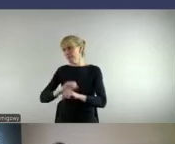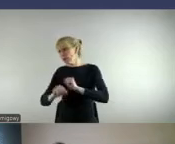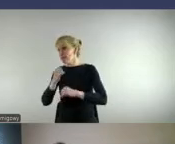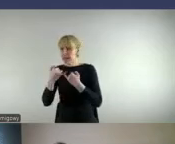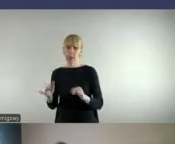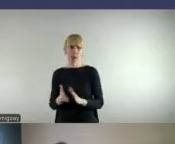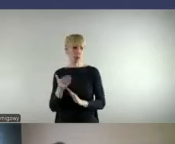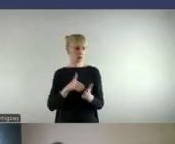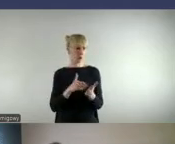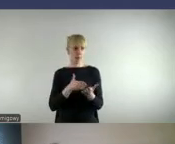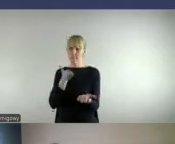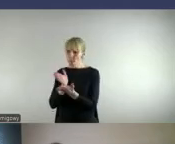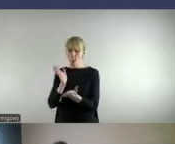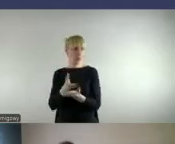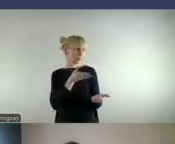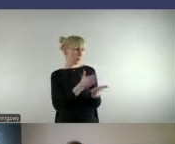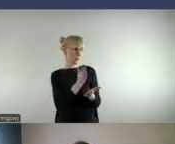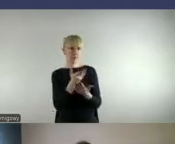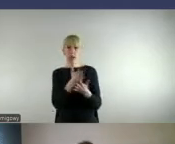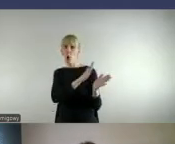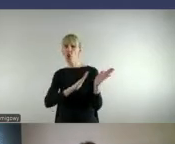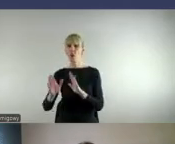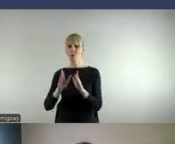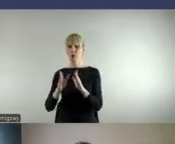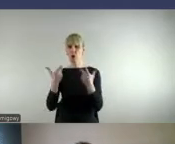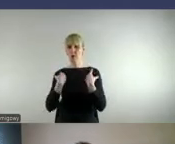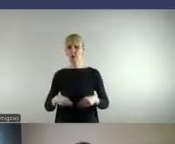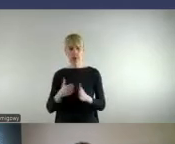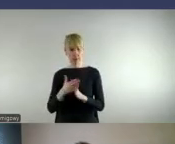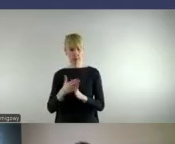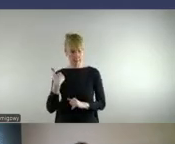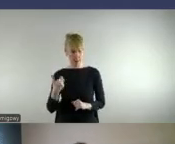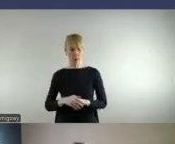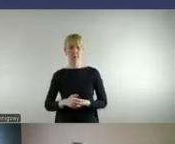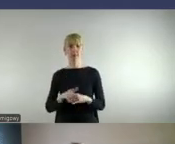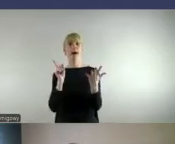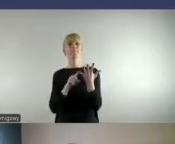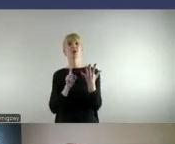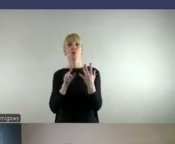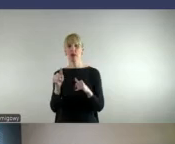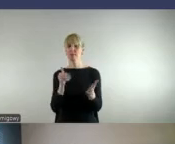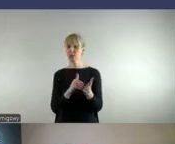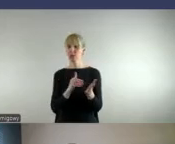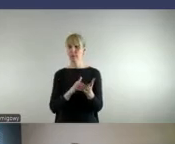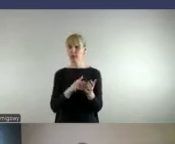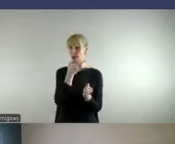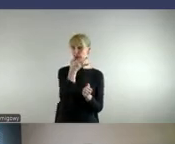And number 5, answer questions around self-preparedness. Use organizations to